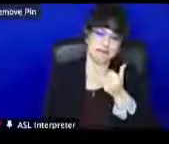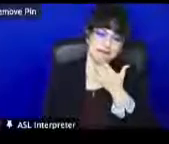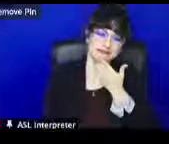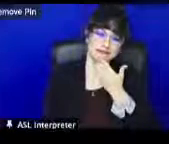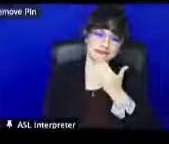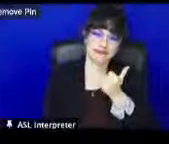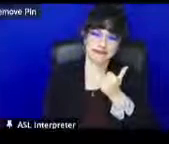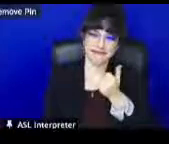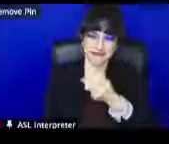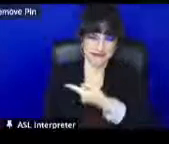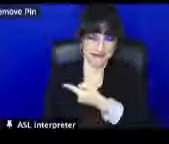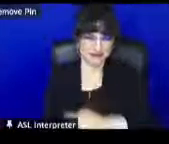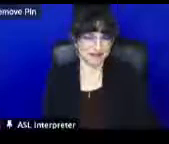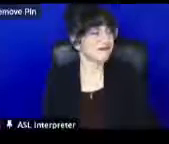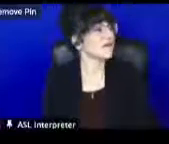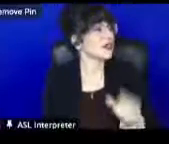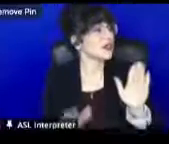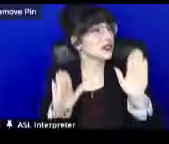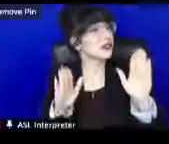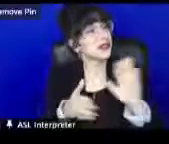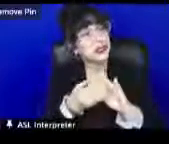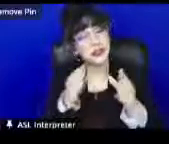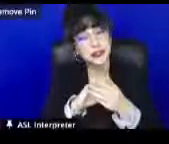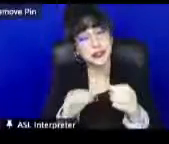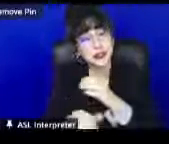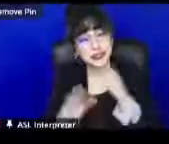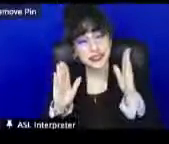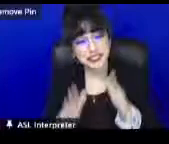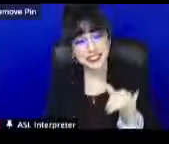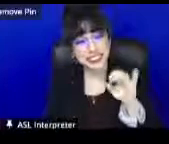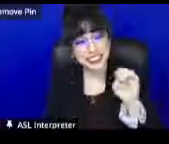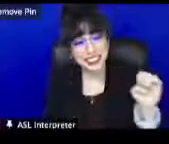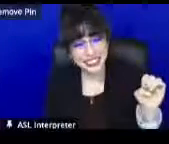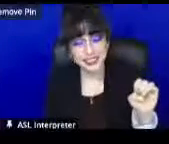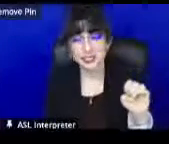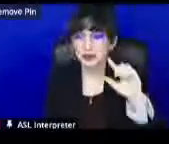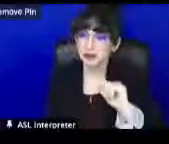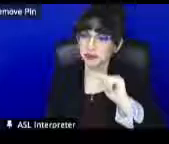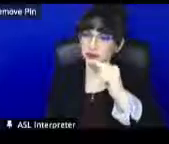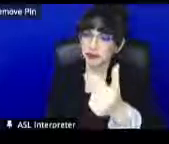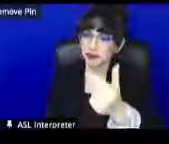That's a great story, Commissioner Yee. Commissioner Kennedy.